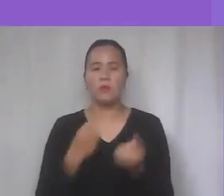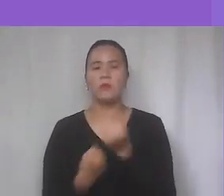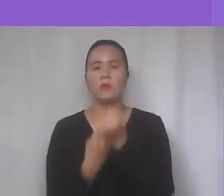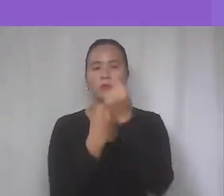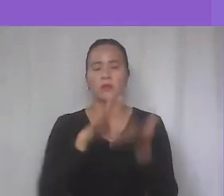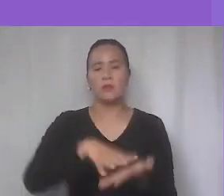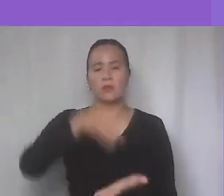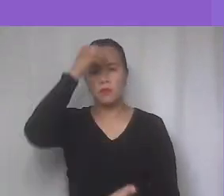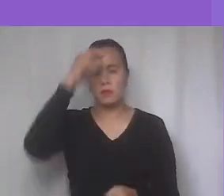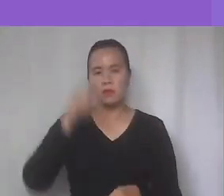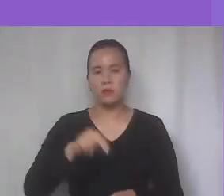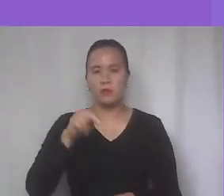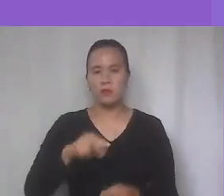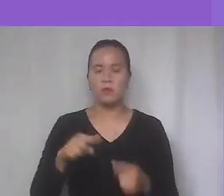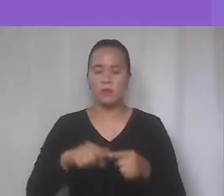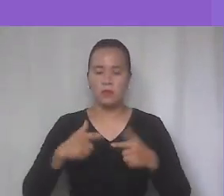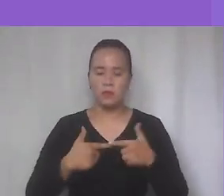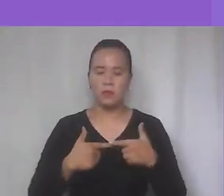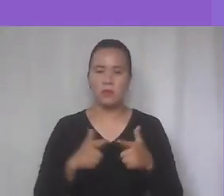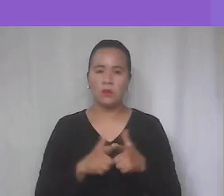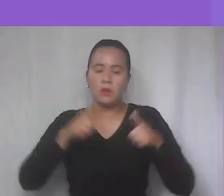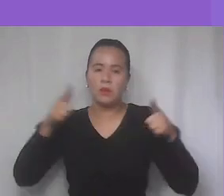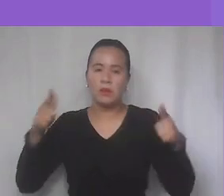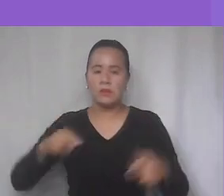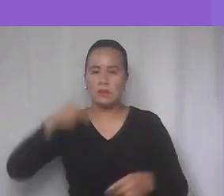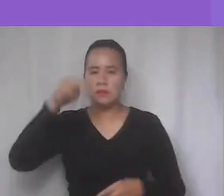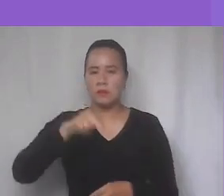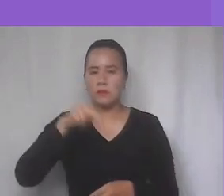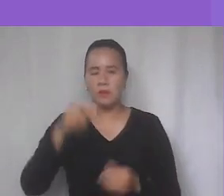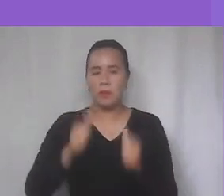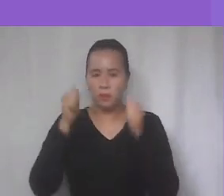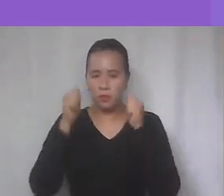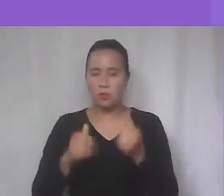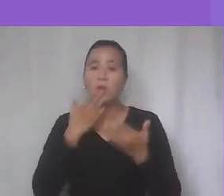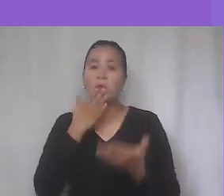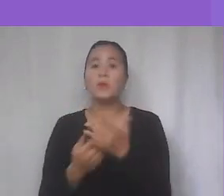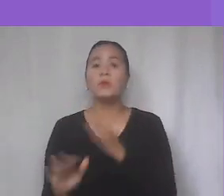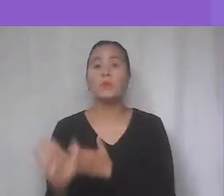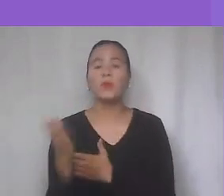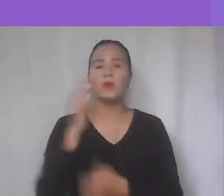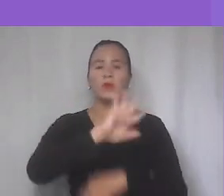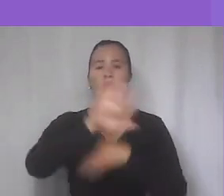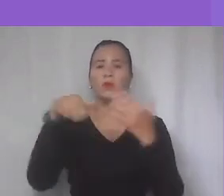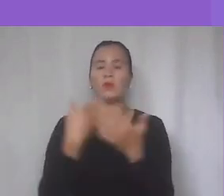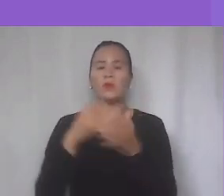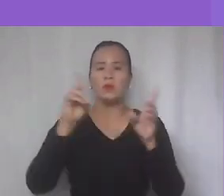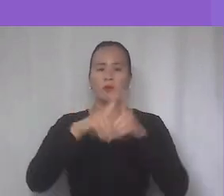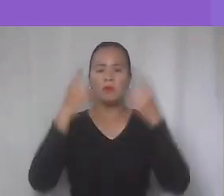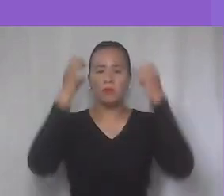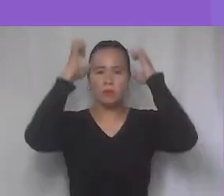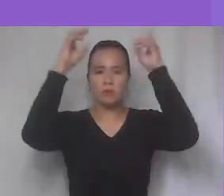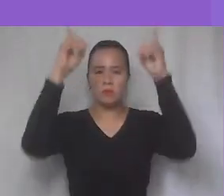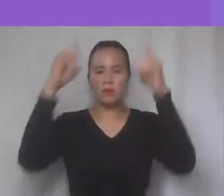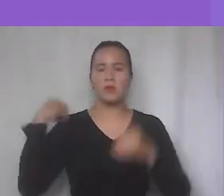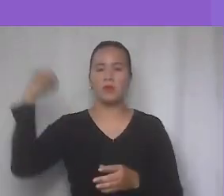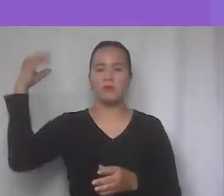the greatest extent possible." Good morning to all our DepEd officials from central and field offices, instructional